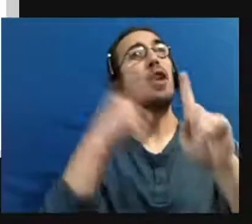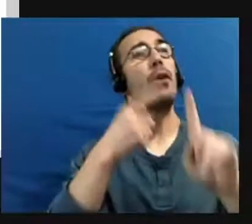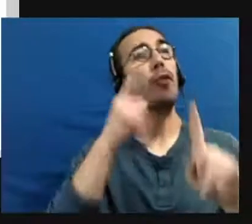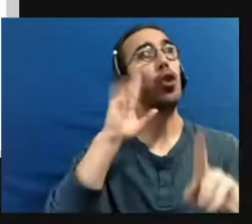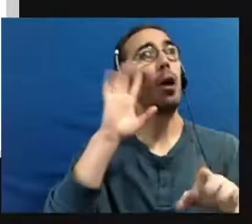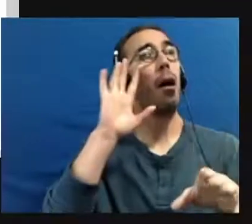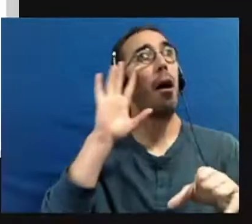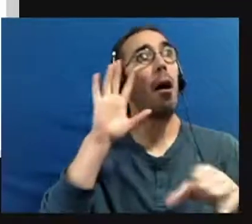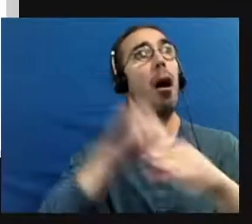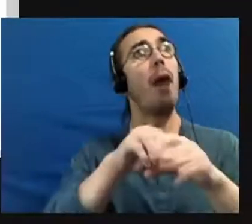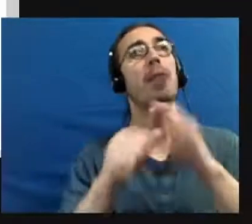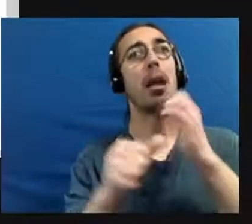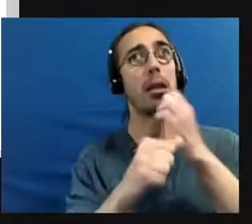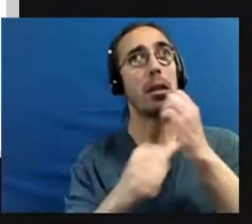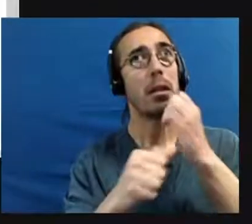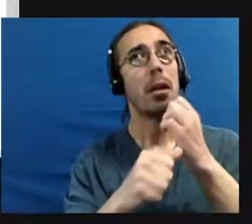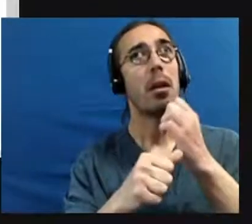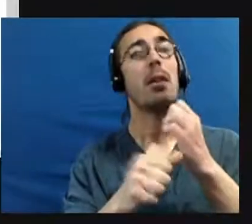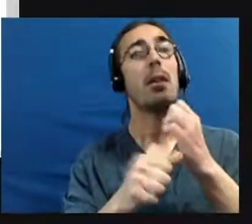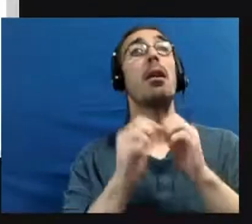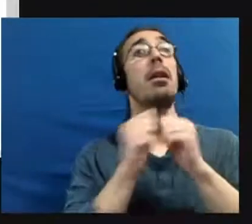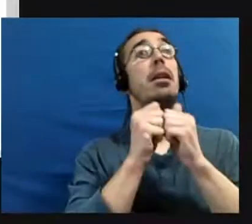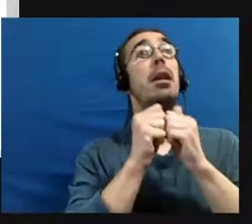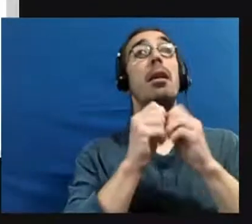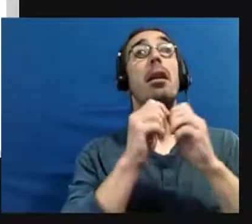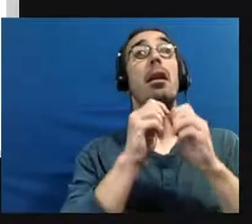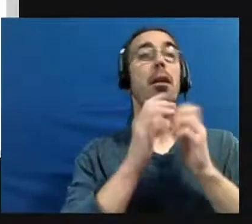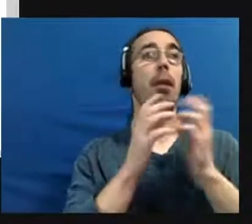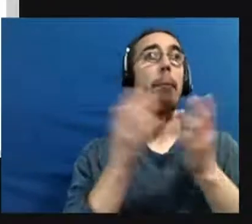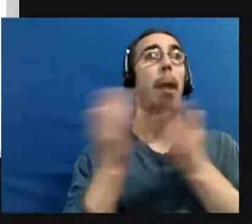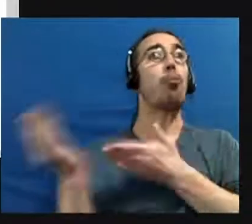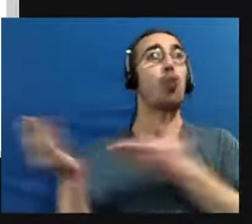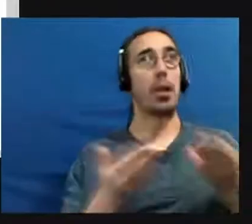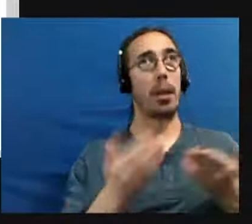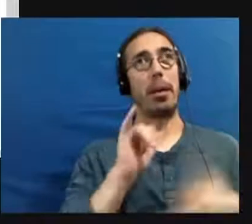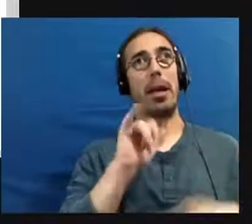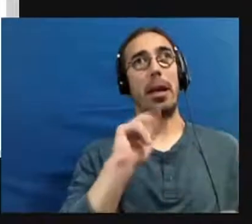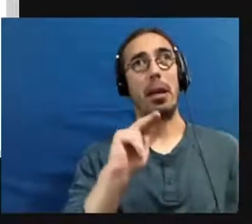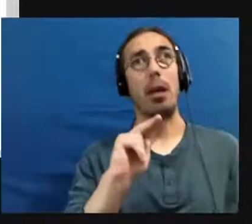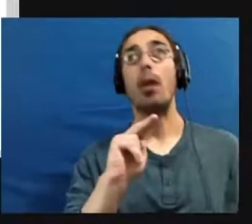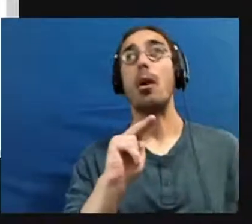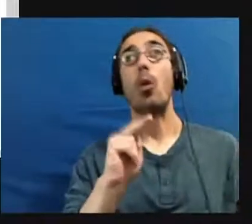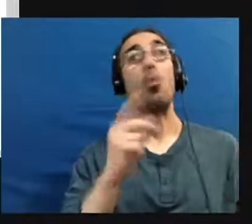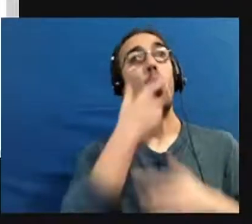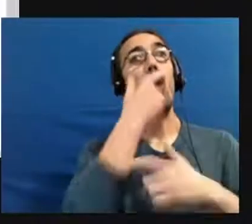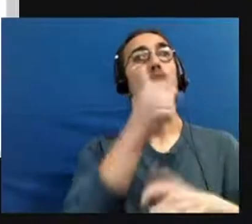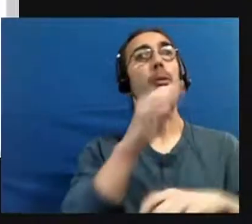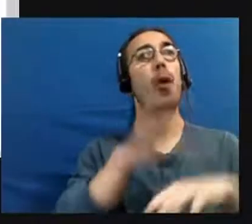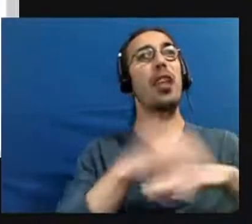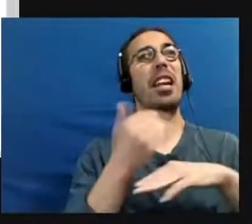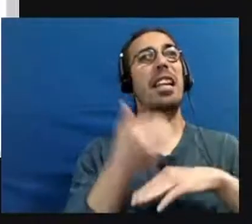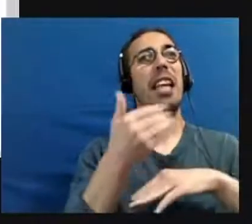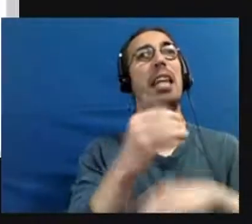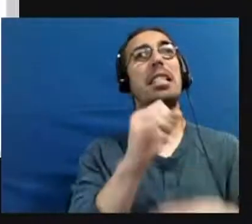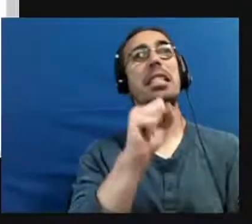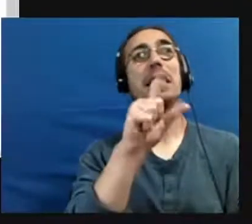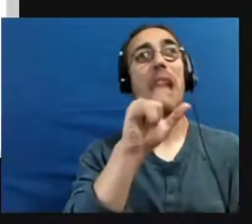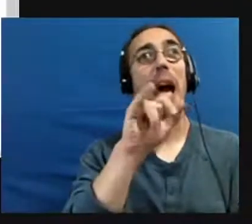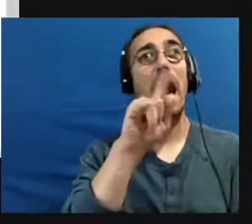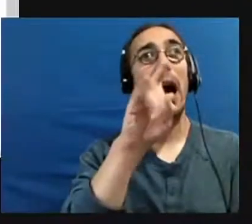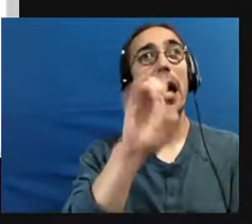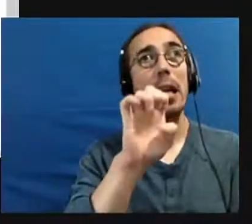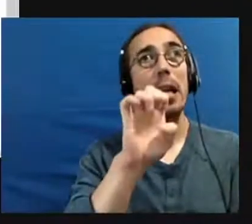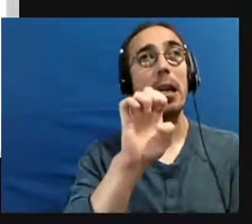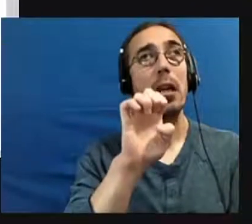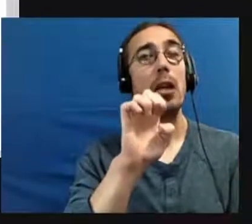Network, nothing about us without us, by bringing them in. So we'll watch a little on the next slide, clip of the